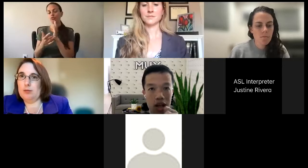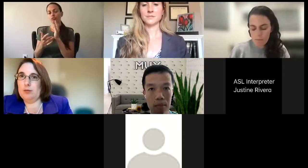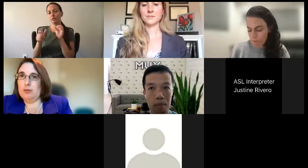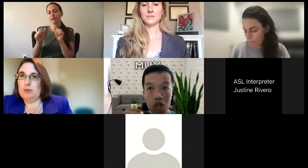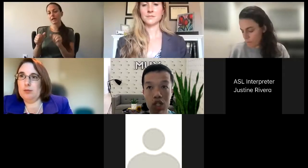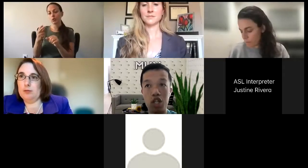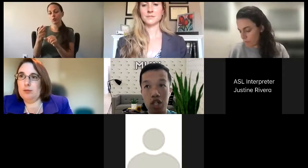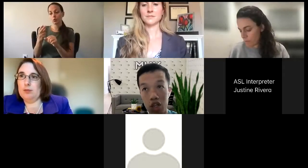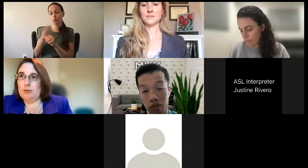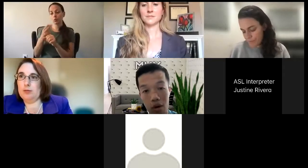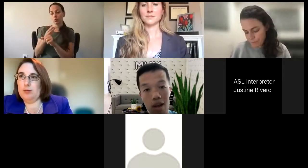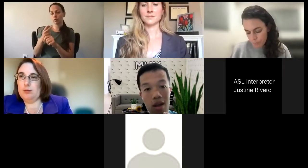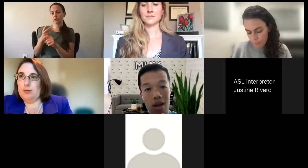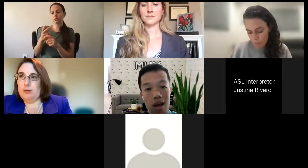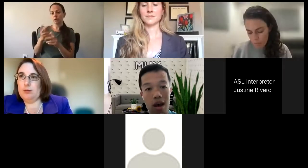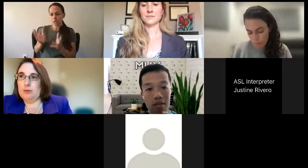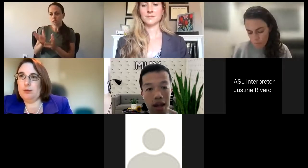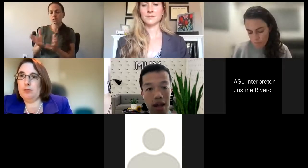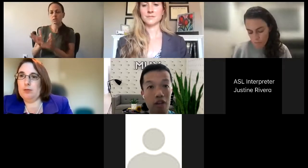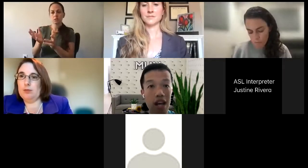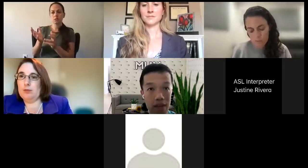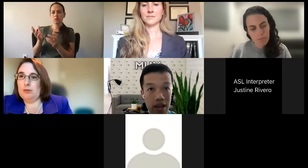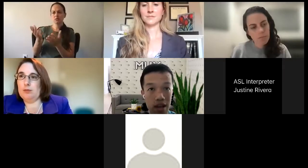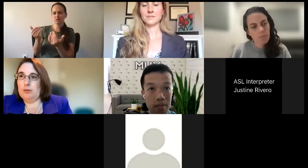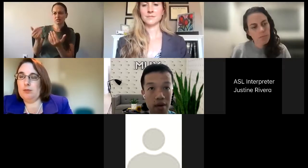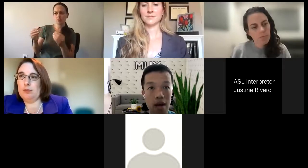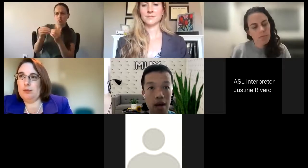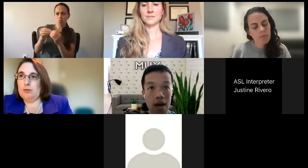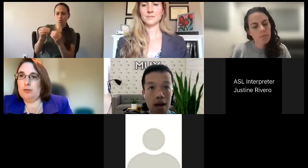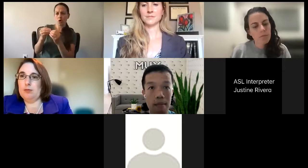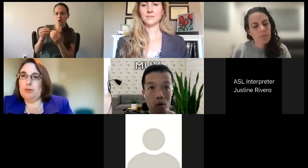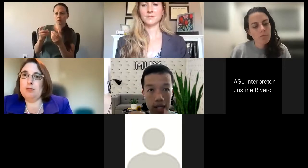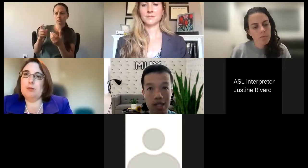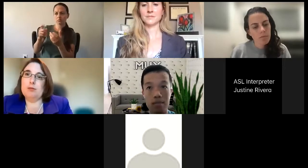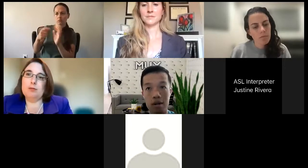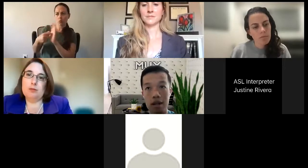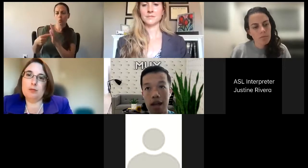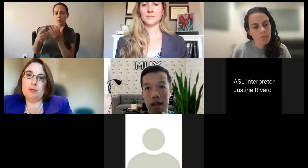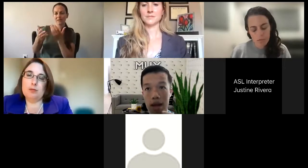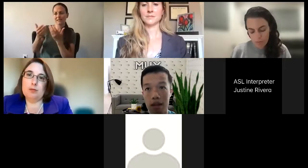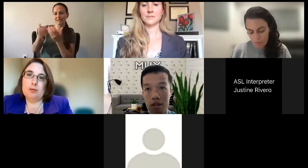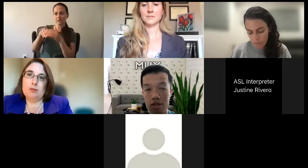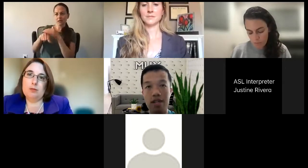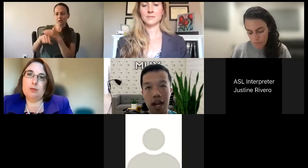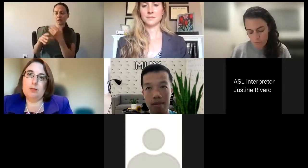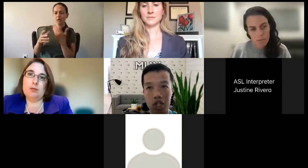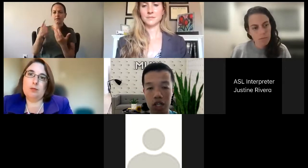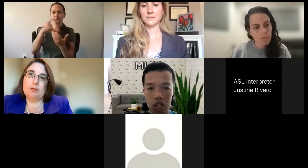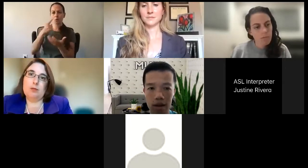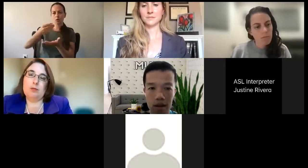and leverage to help push legislation forward to make other types of income more accessible and make